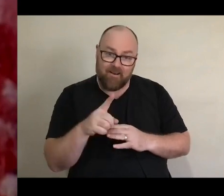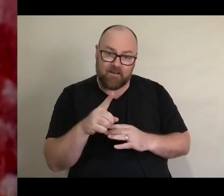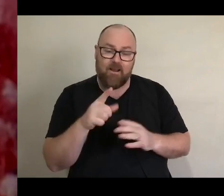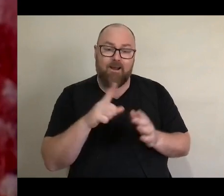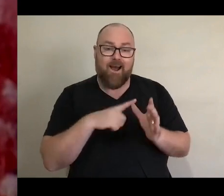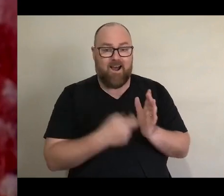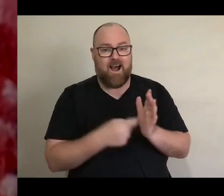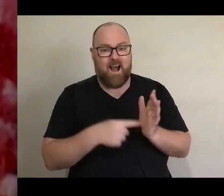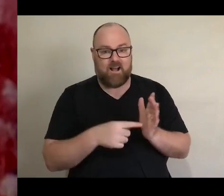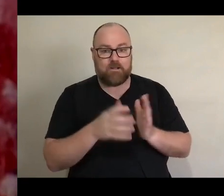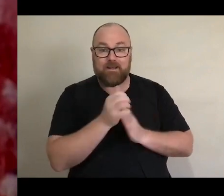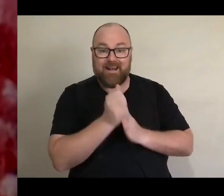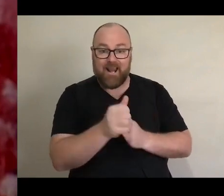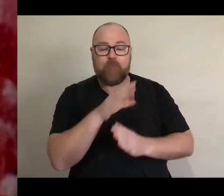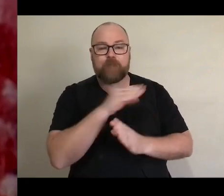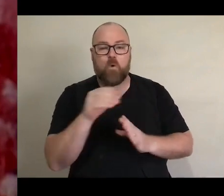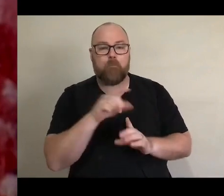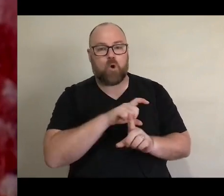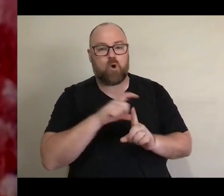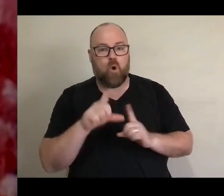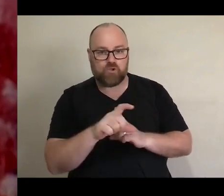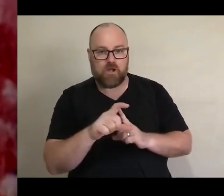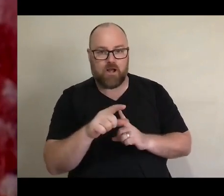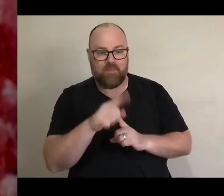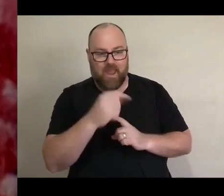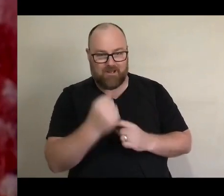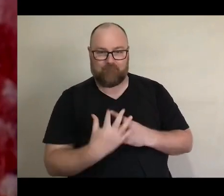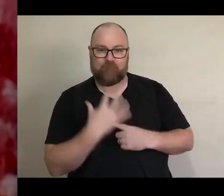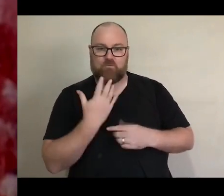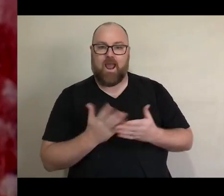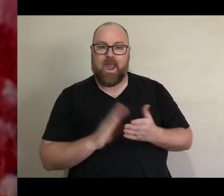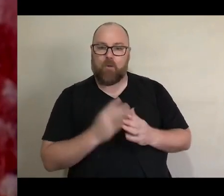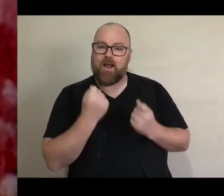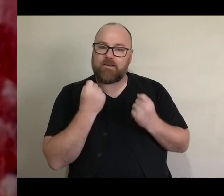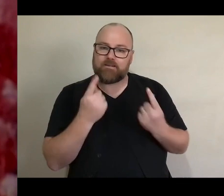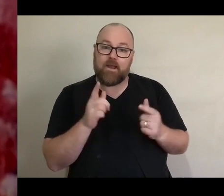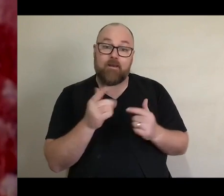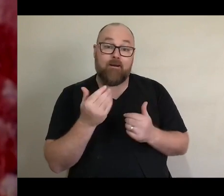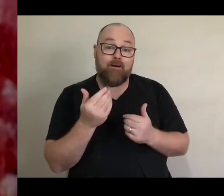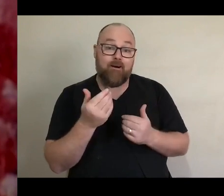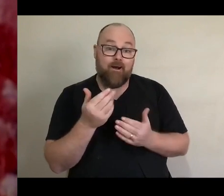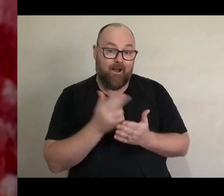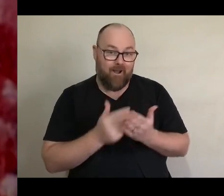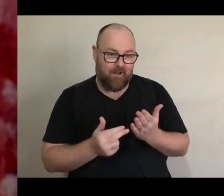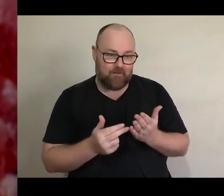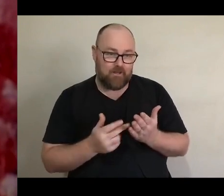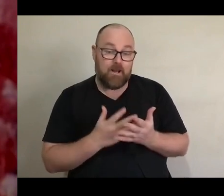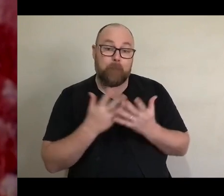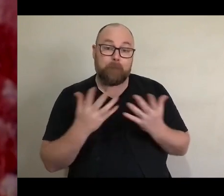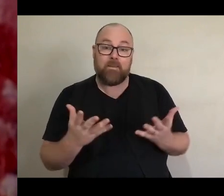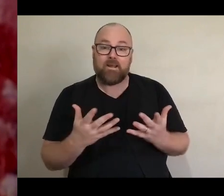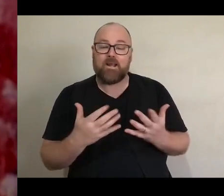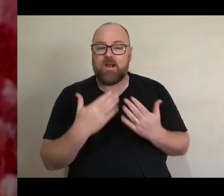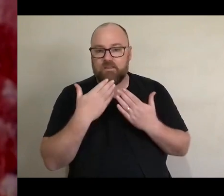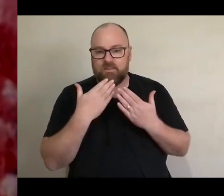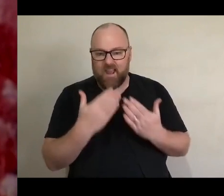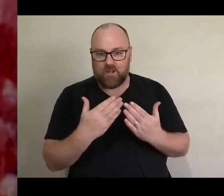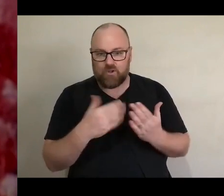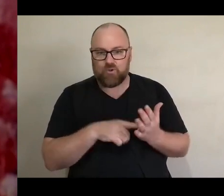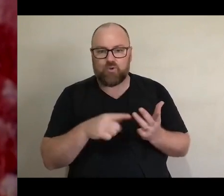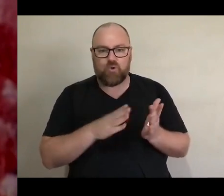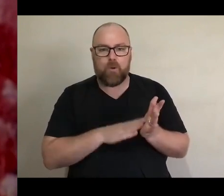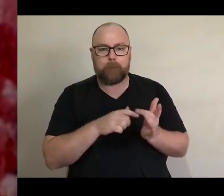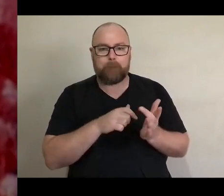to inform how we understand our arts. And we also wanted to note our deep thanks to Nick Mitsevich, the director